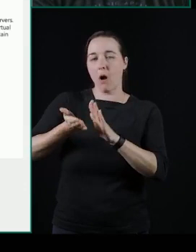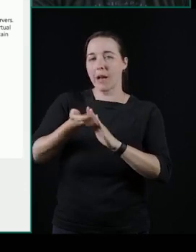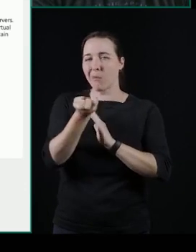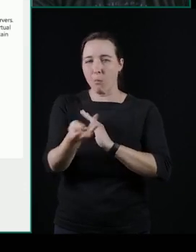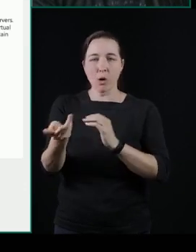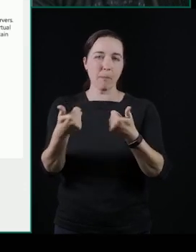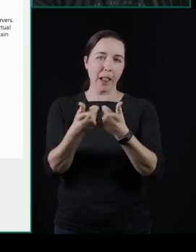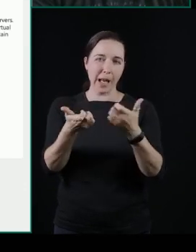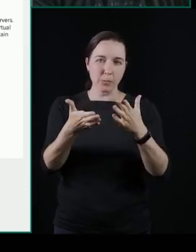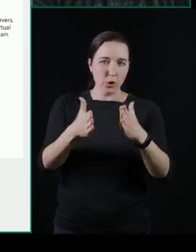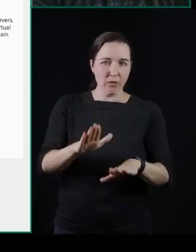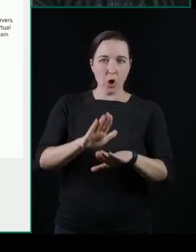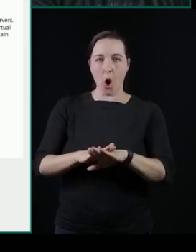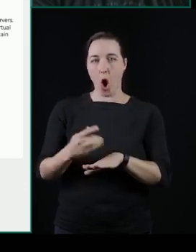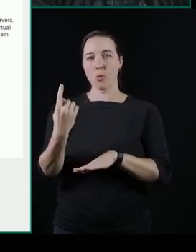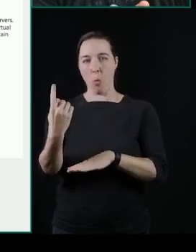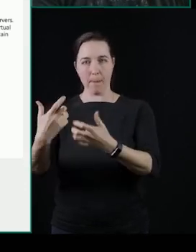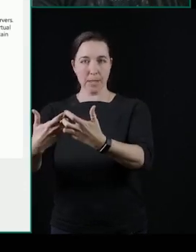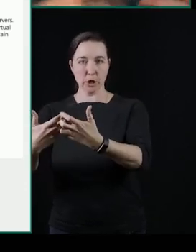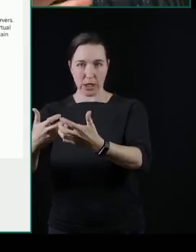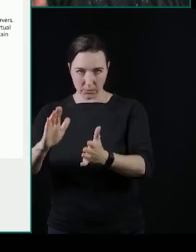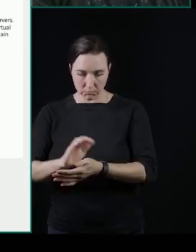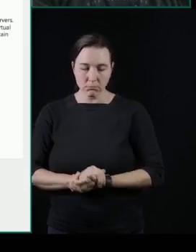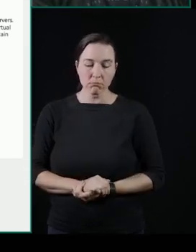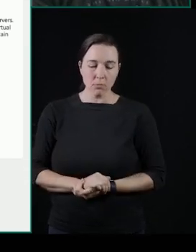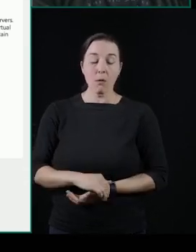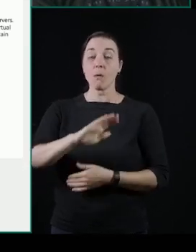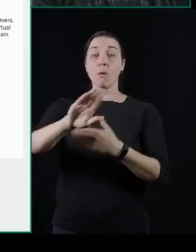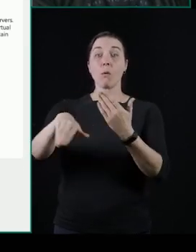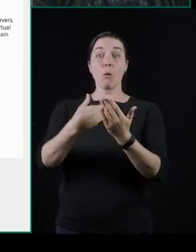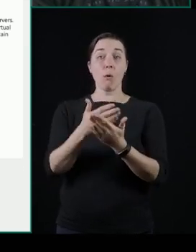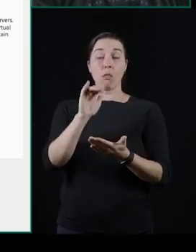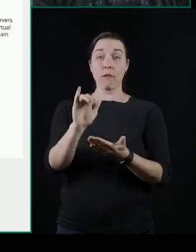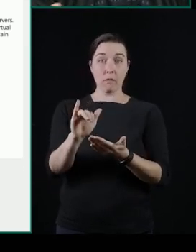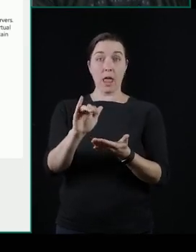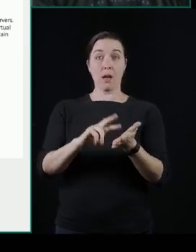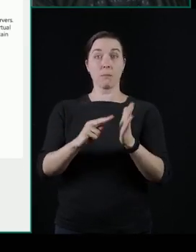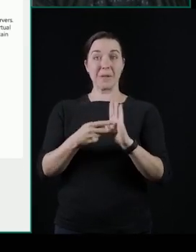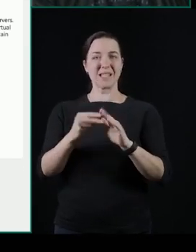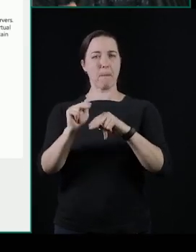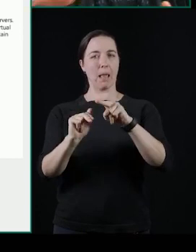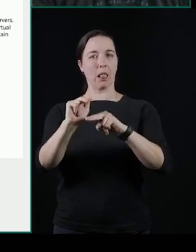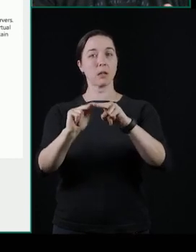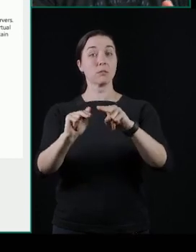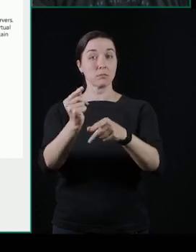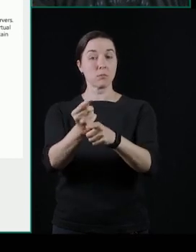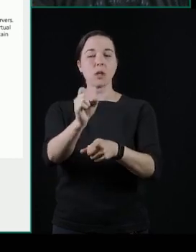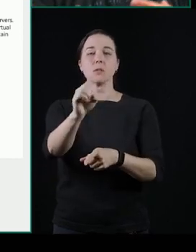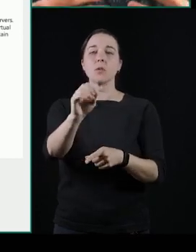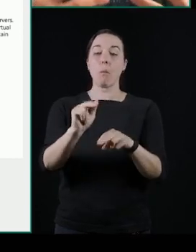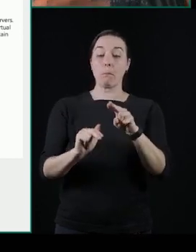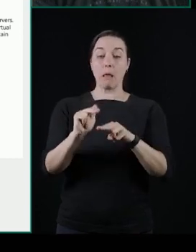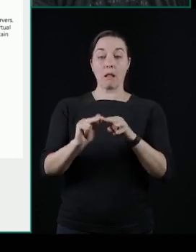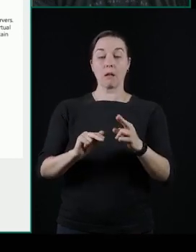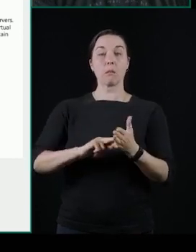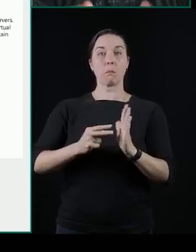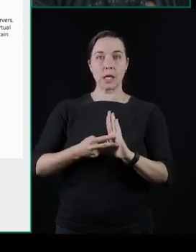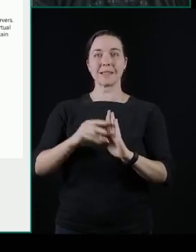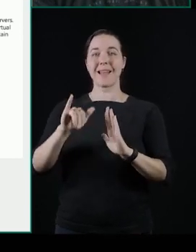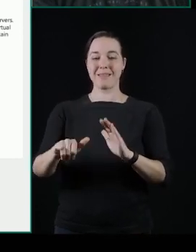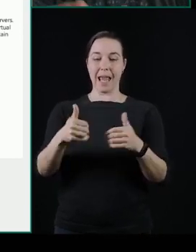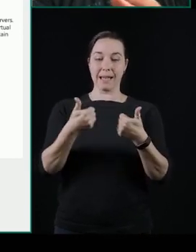game servers on a single virtual machine. All of this constitutes a build, right? So a build essentially is your game